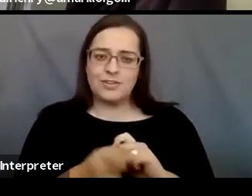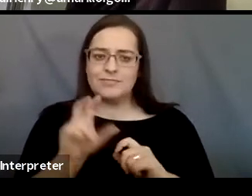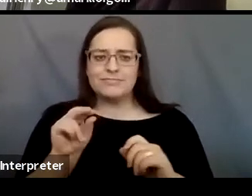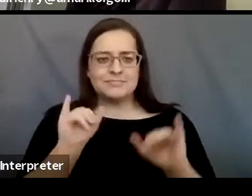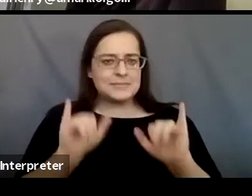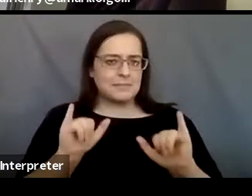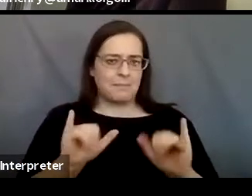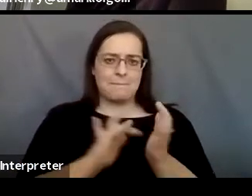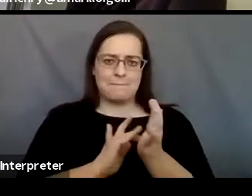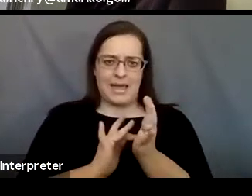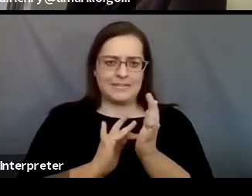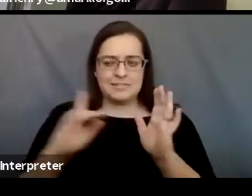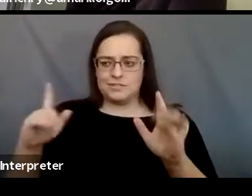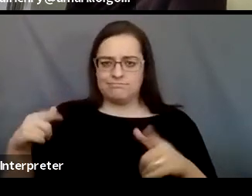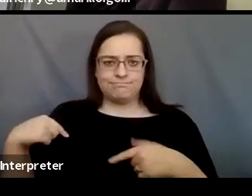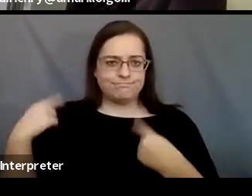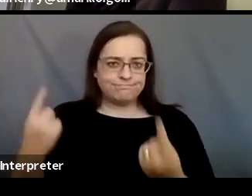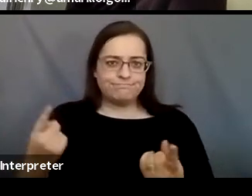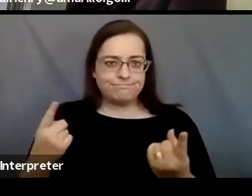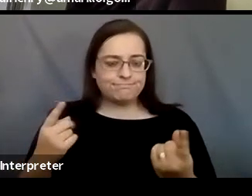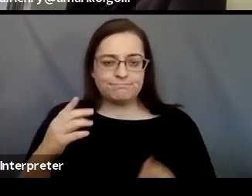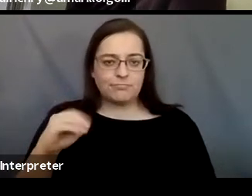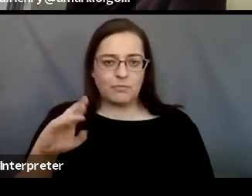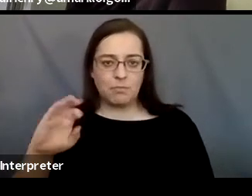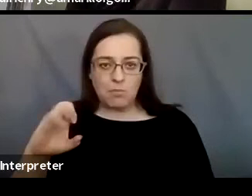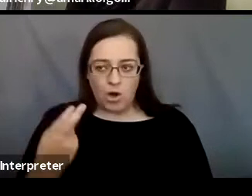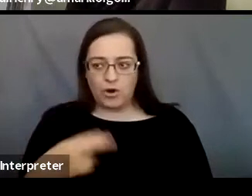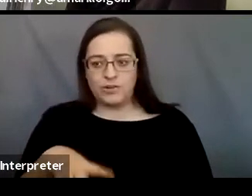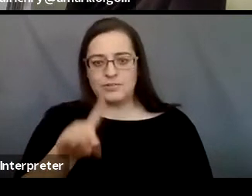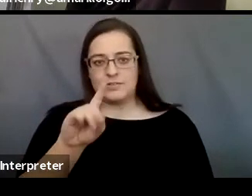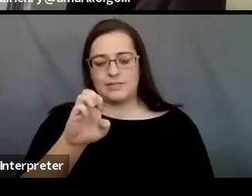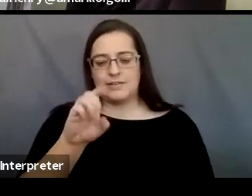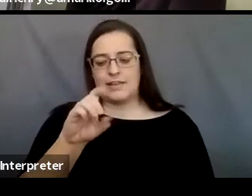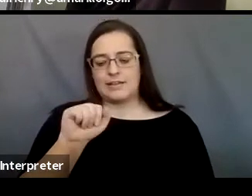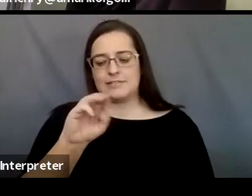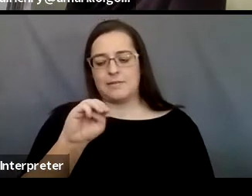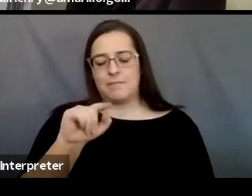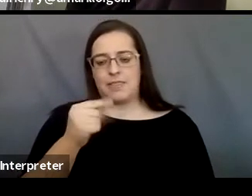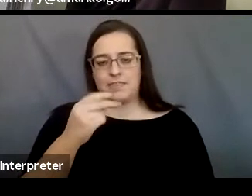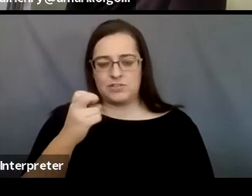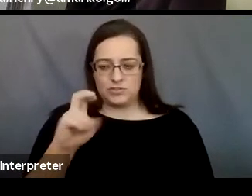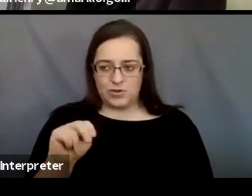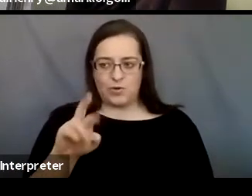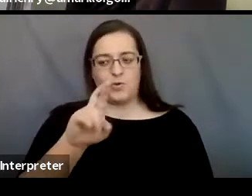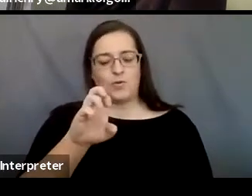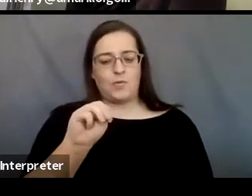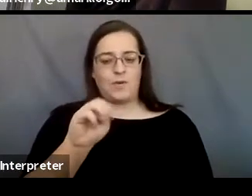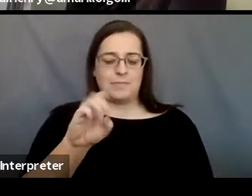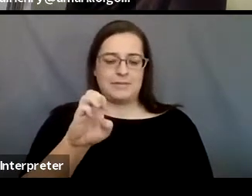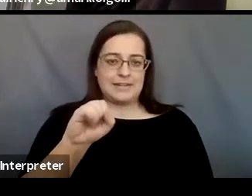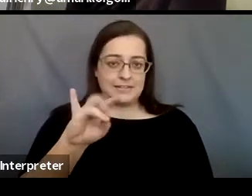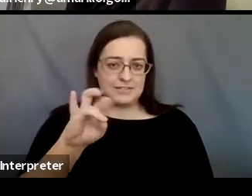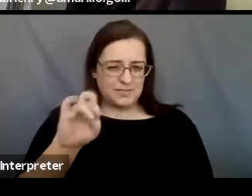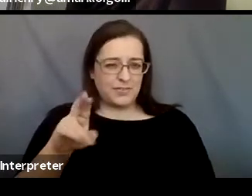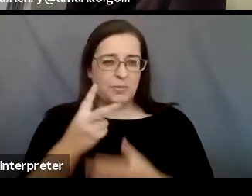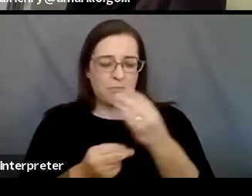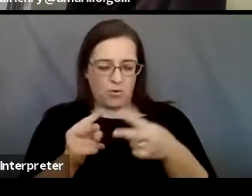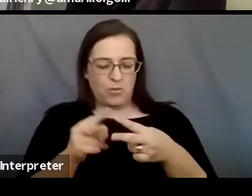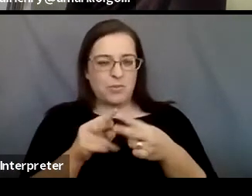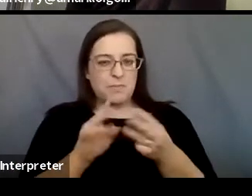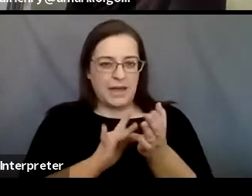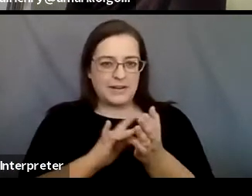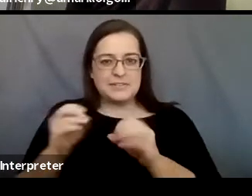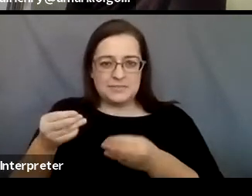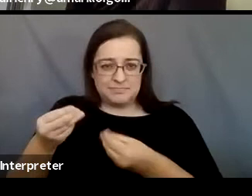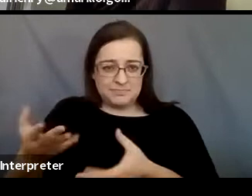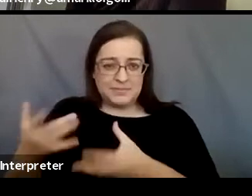aggressive therapies that we've given previously, including dexamethasone and remdesivir at the forefront of that therapy. It may